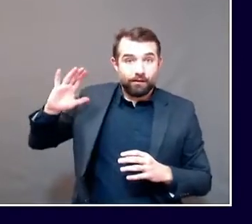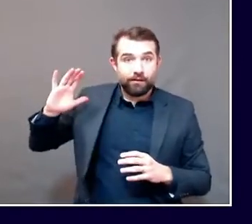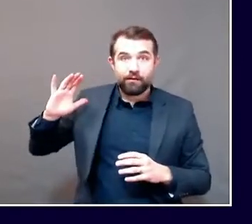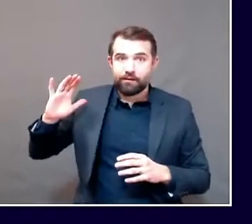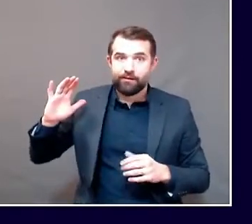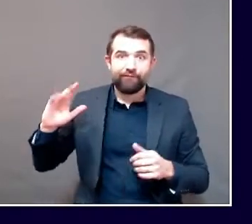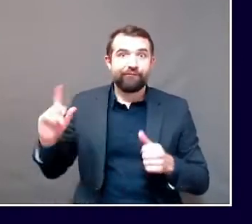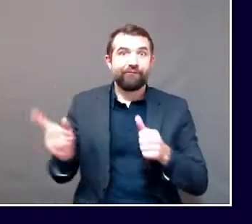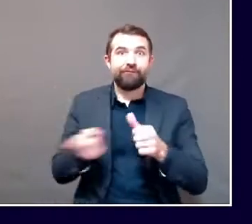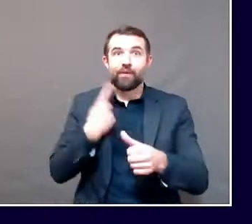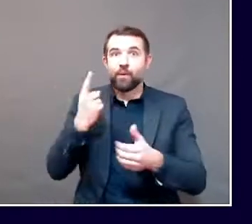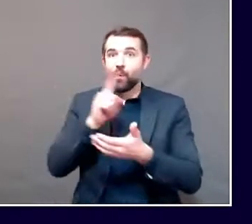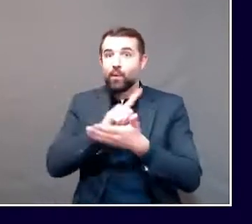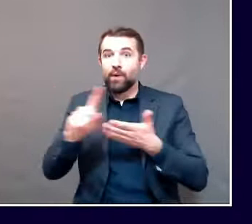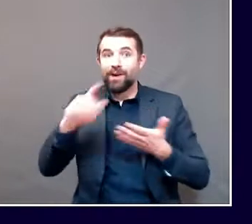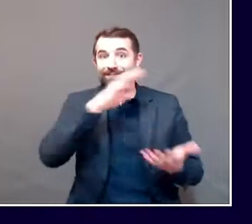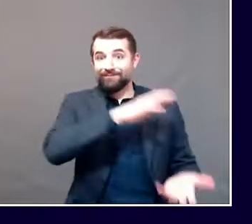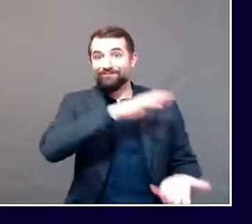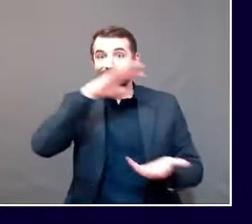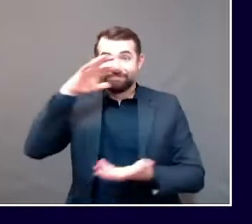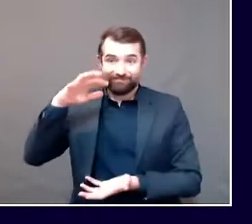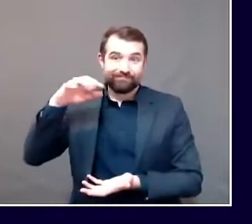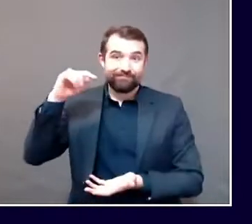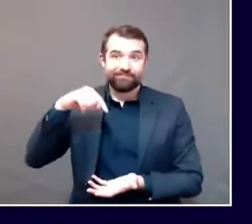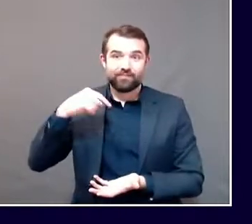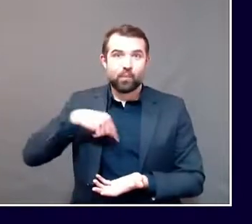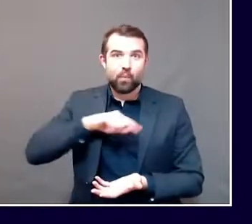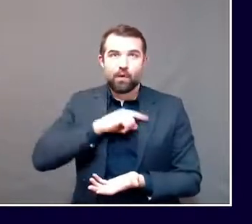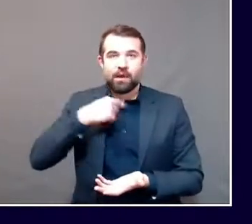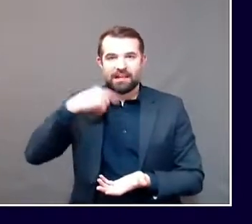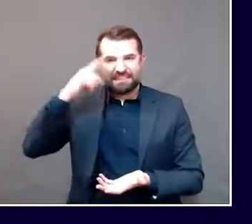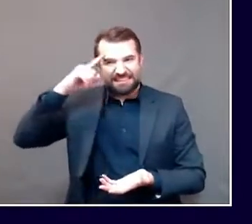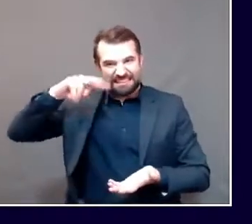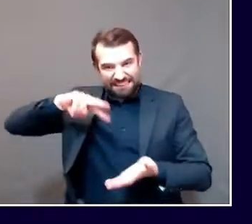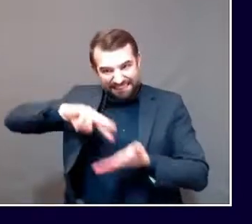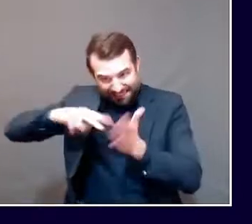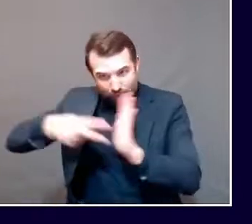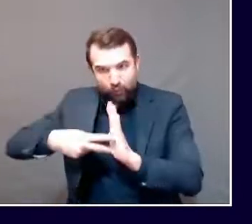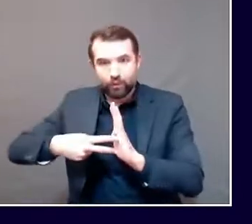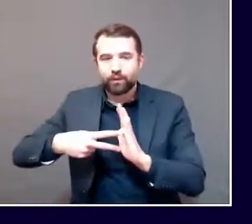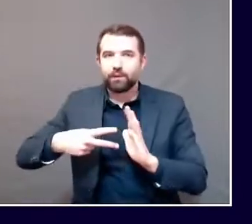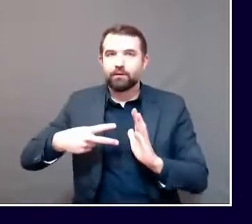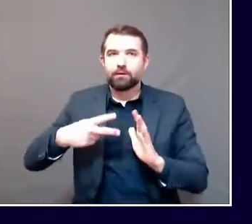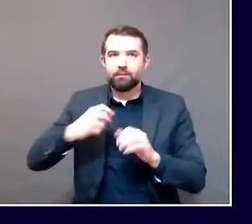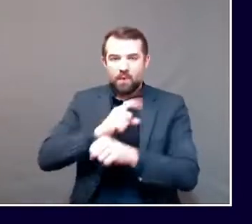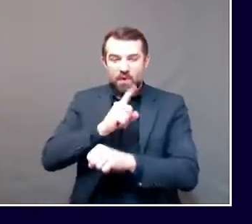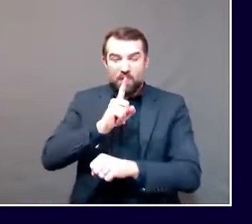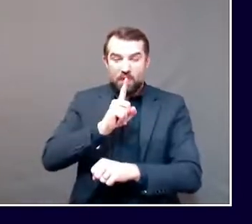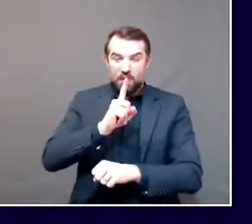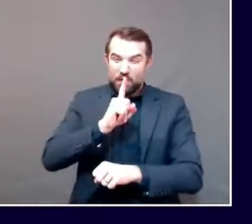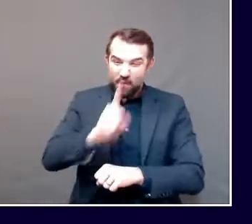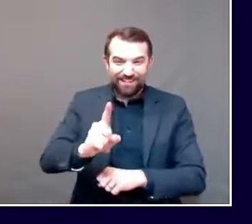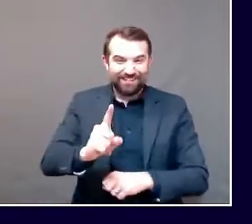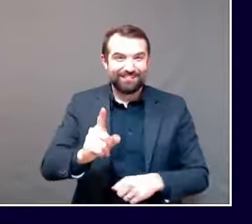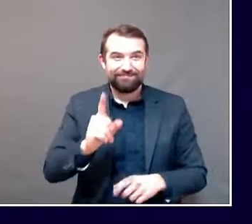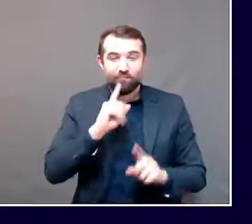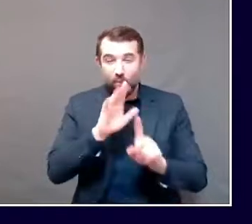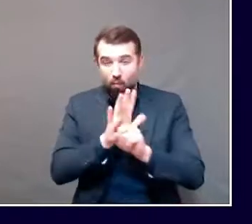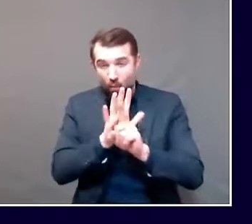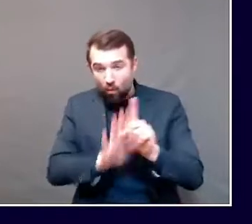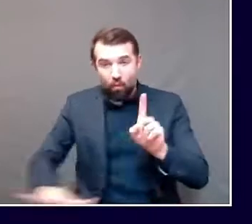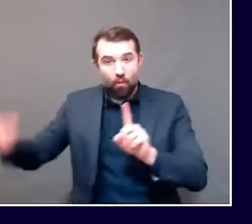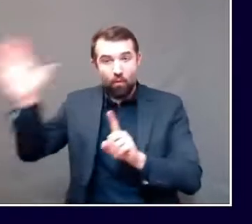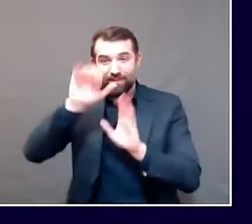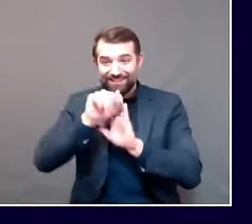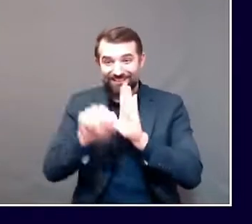we took deliberate steps to make sure that vaccine was being distributed across the state. From all the